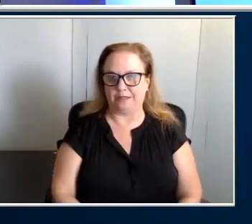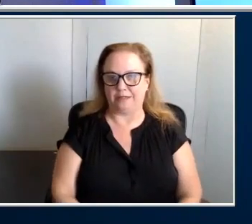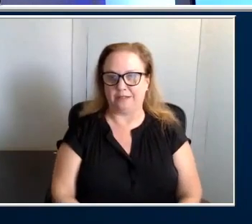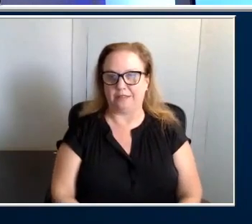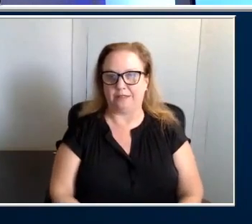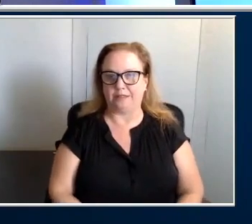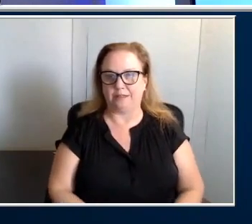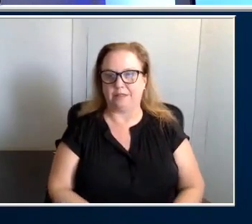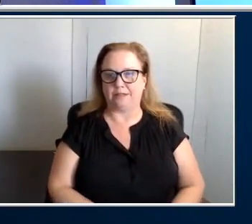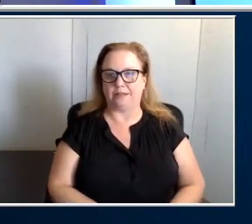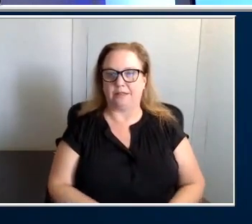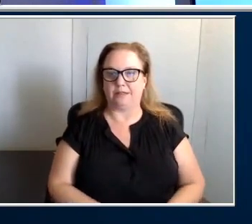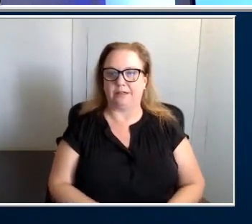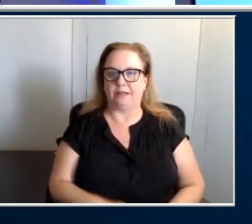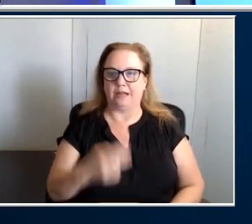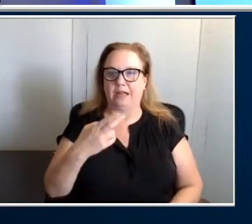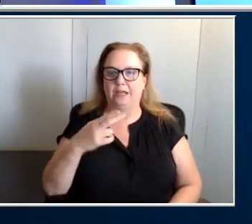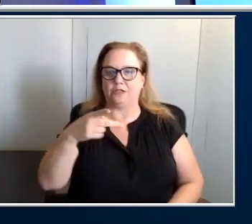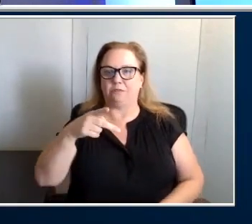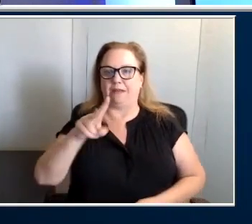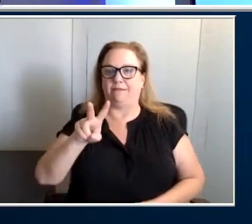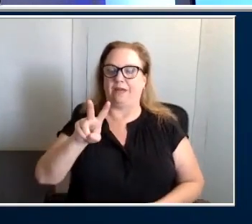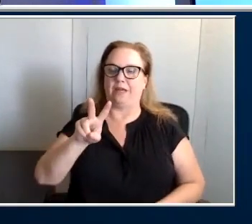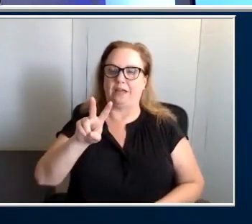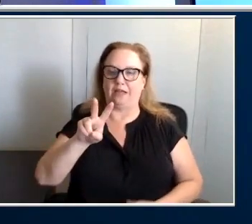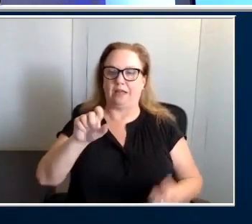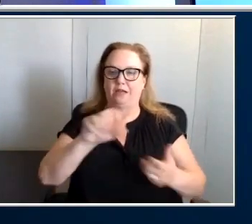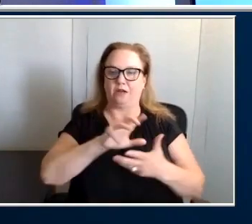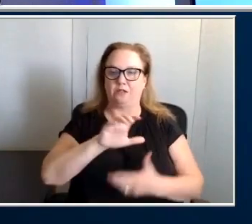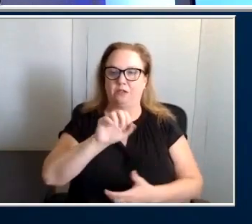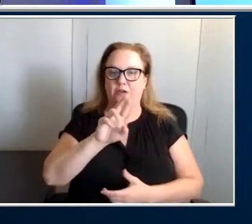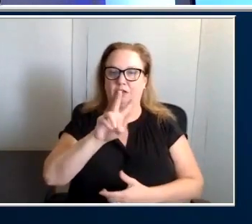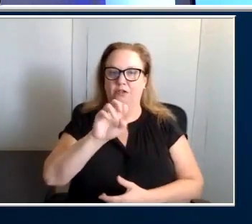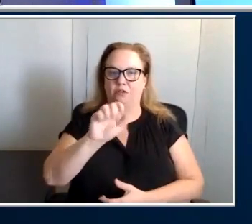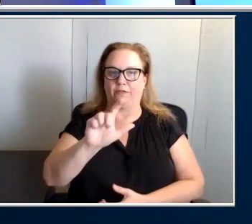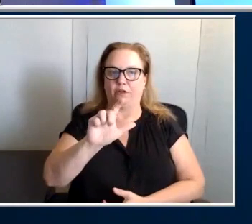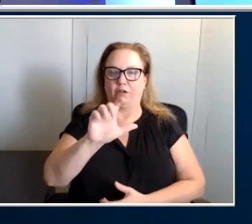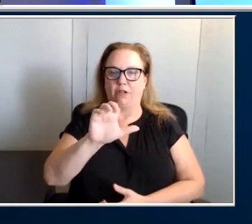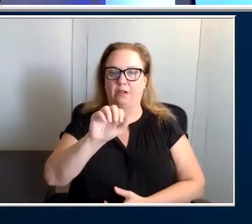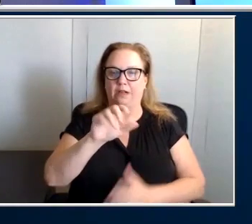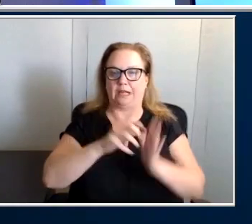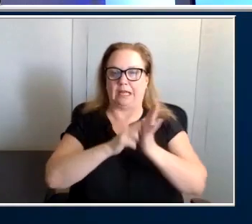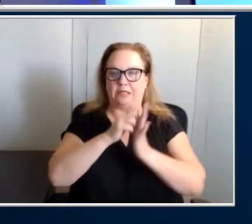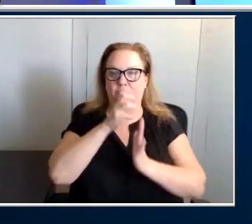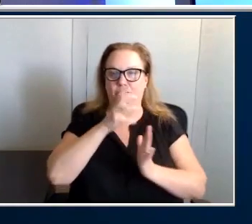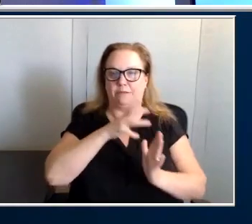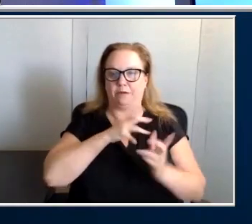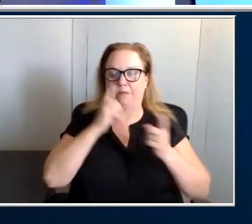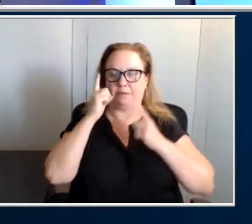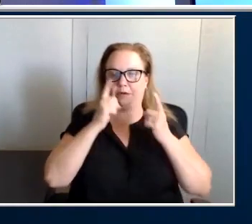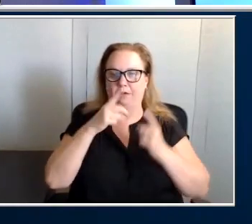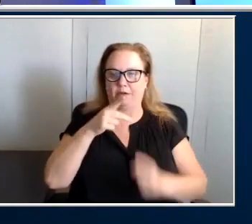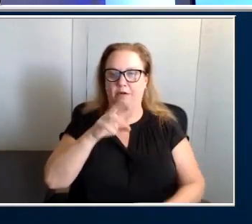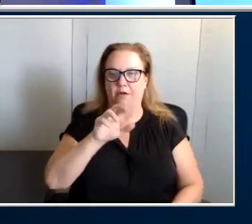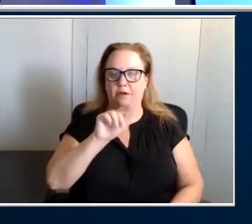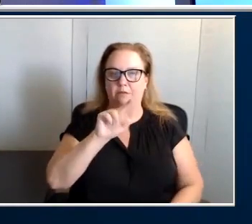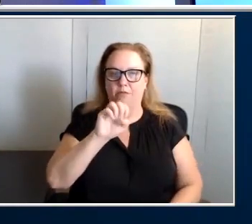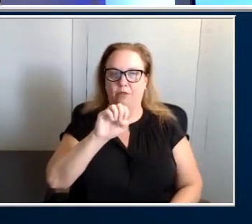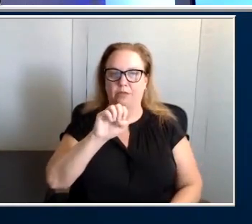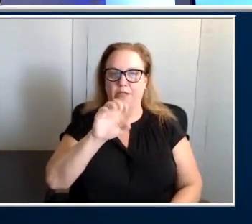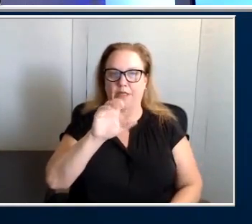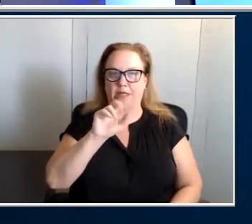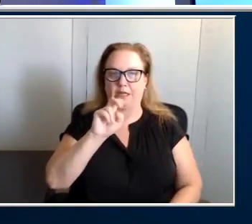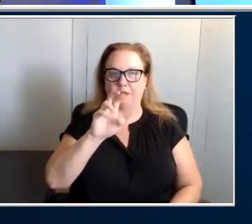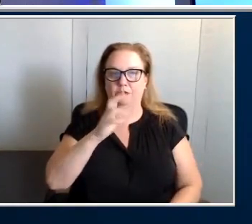sparked by HPV can cause cervical cancer in women, so people were Yes. wondering that with prostate cancer. No, it's a great question,